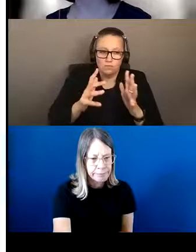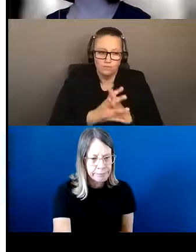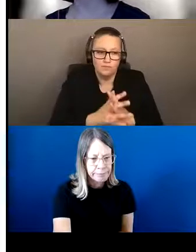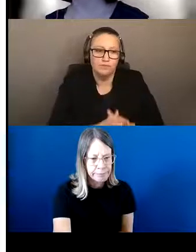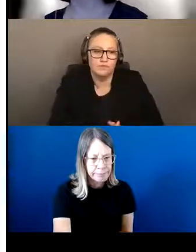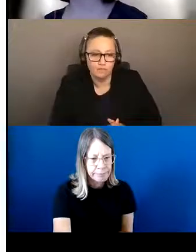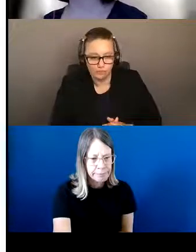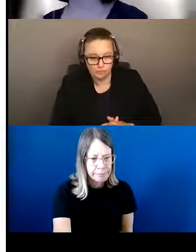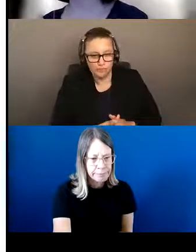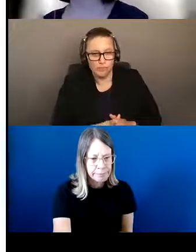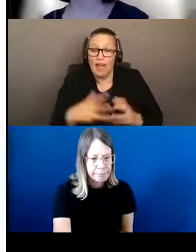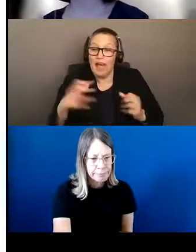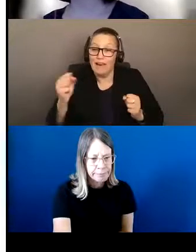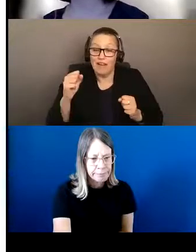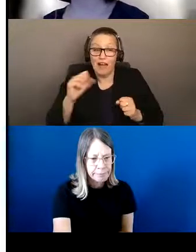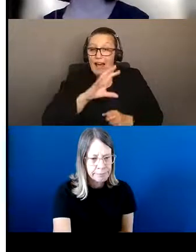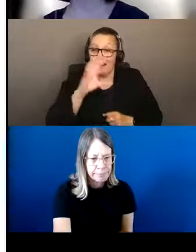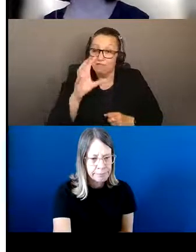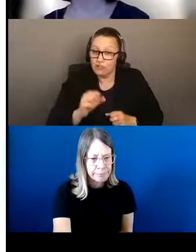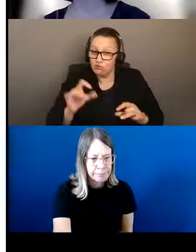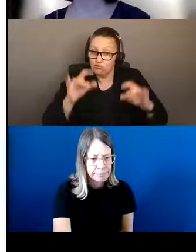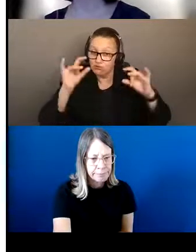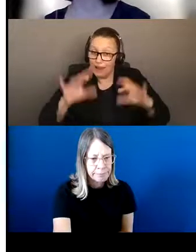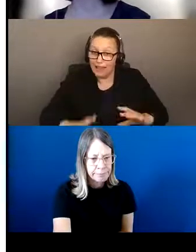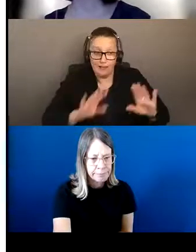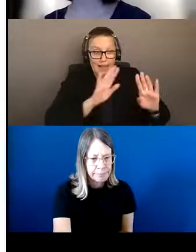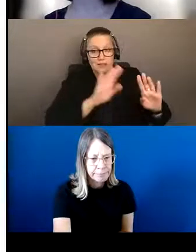titled African Australians at the City of Sydney's Custom House Library.